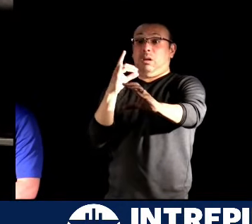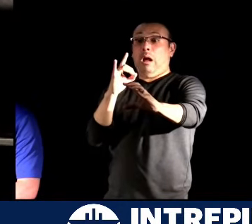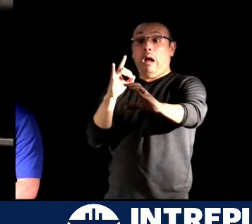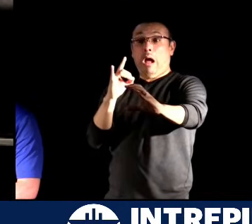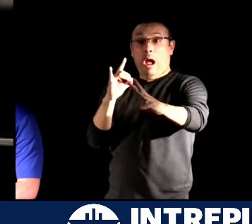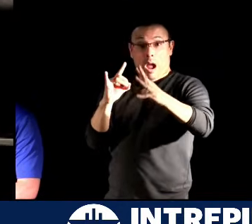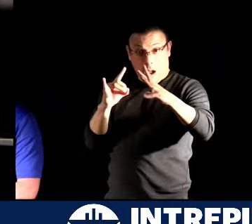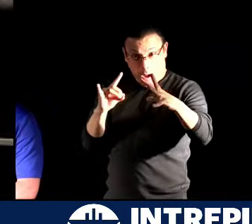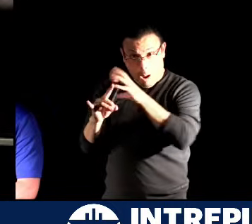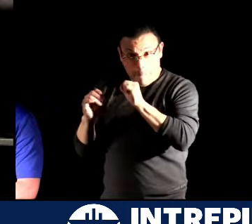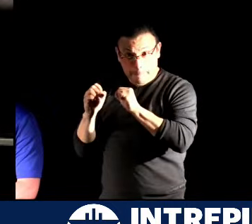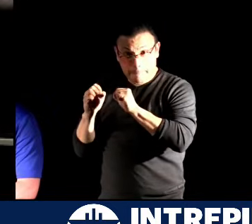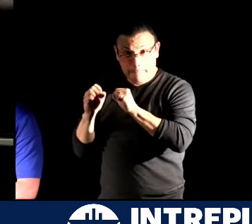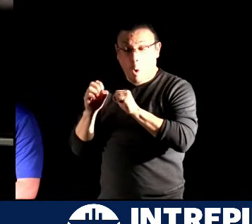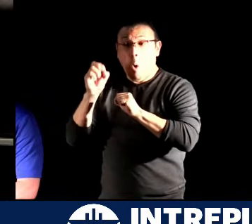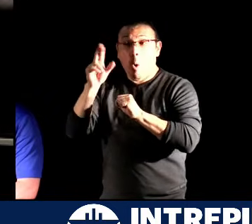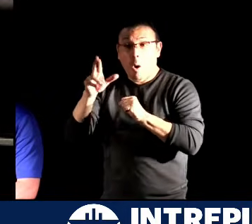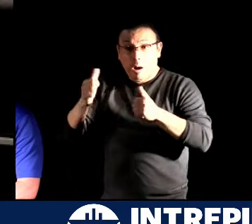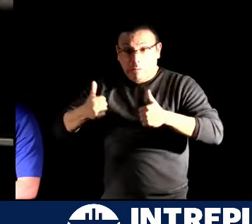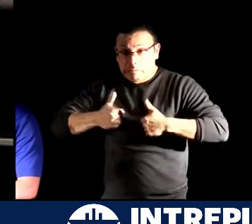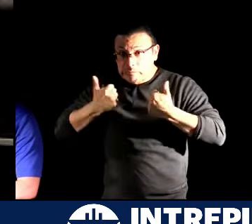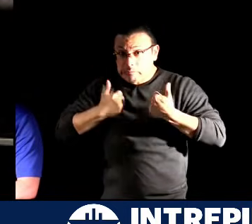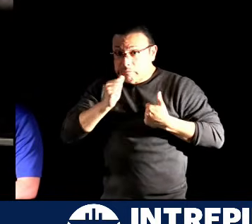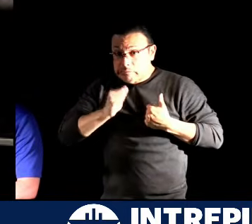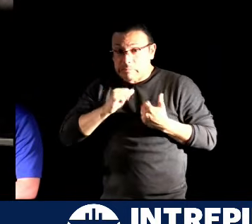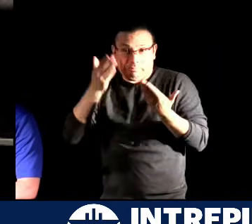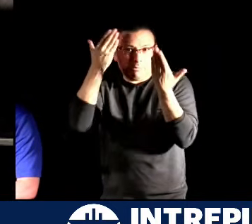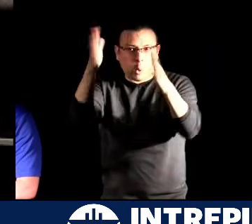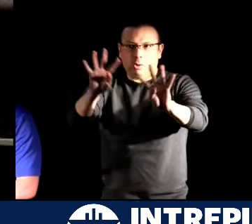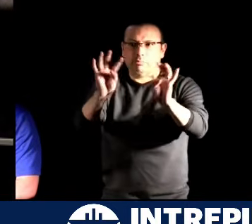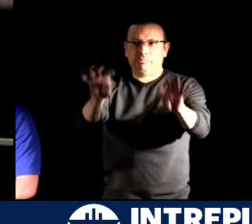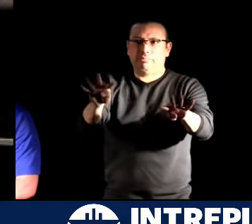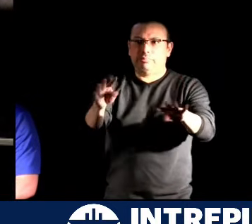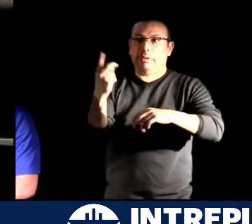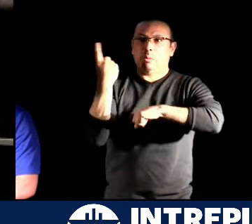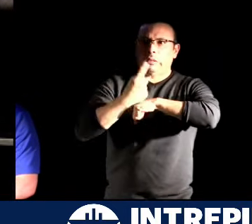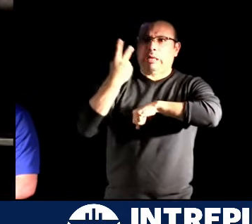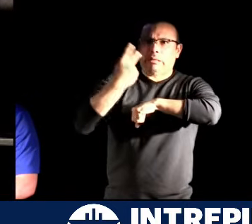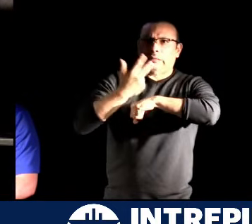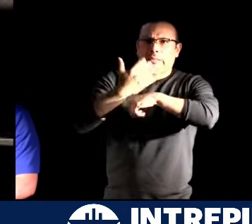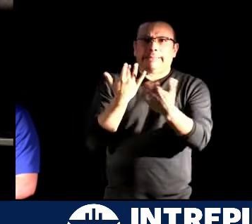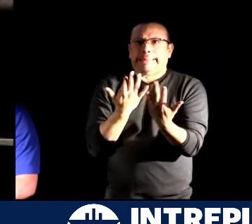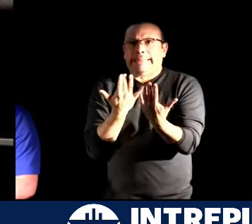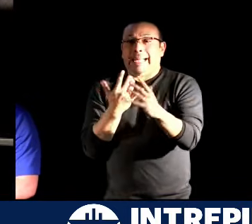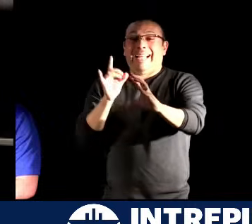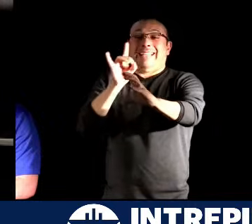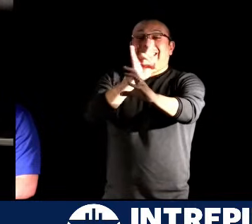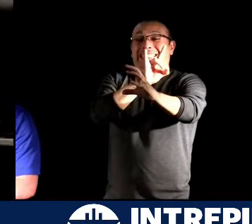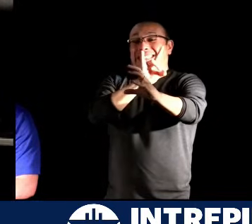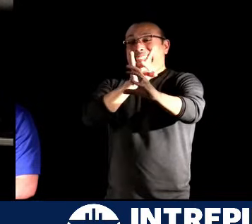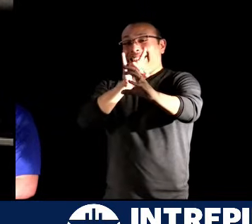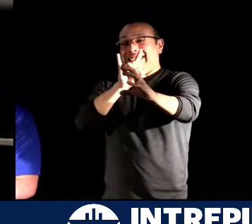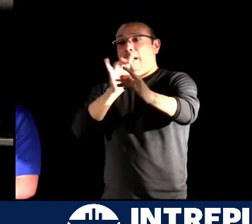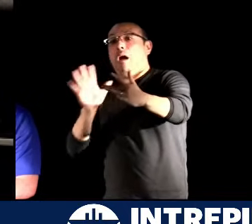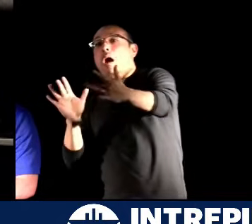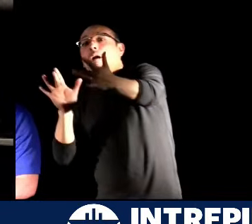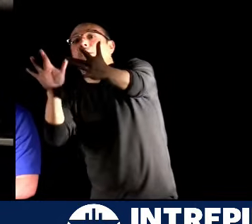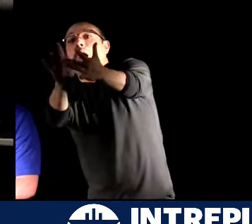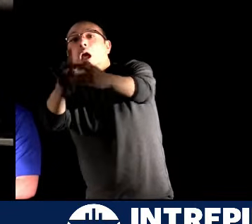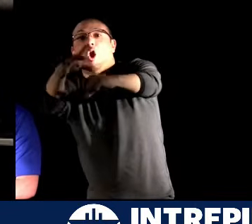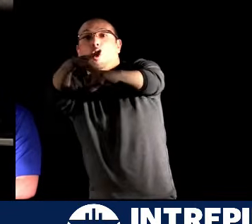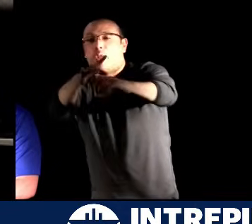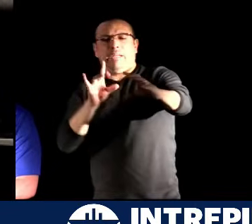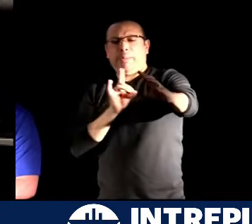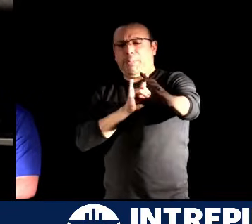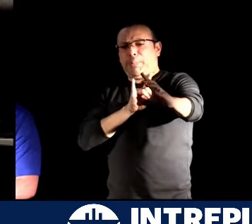Probe survived the event or not. We knew that it hit Parker Solar Probe, but because it is on the back of the sun, and as Brian was